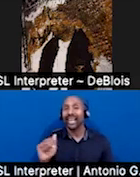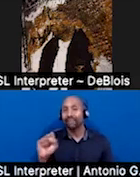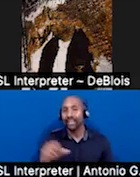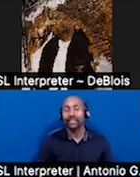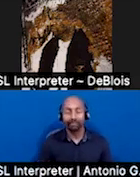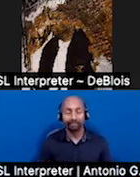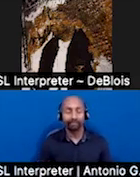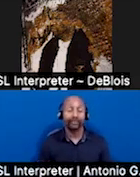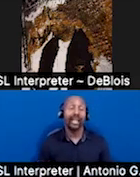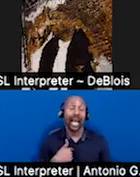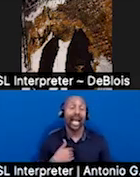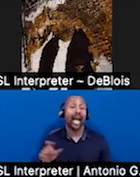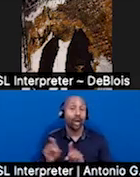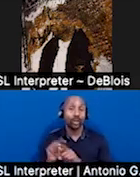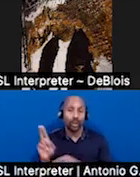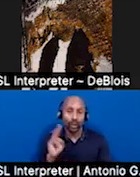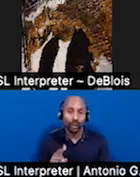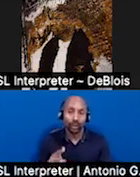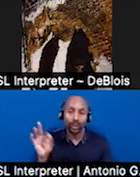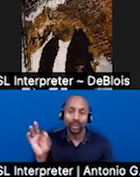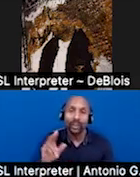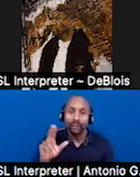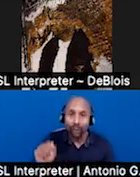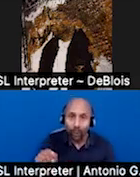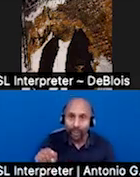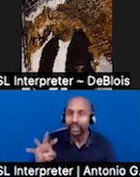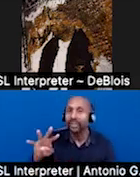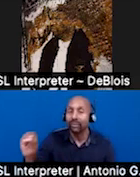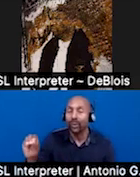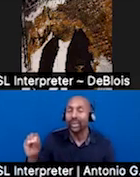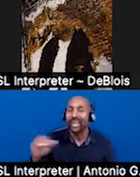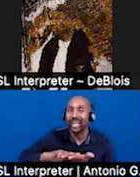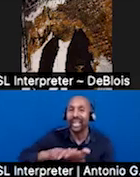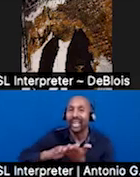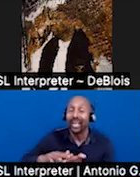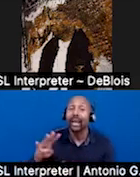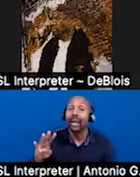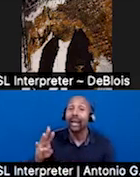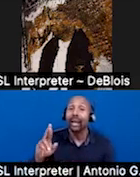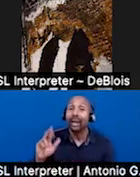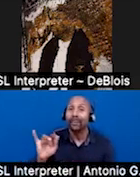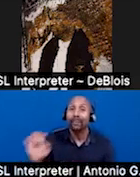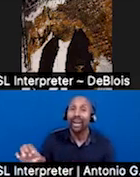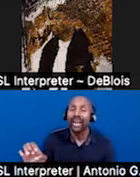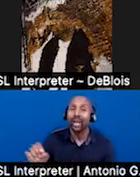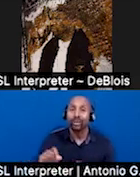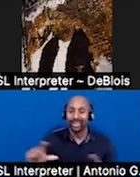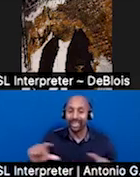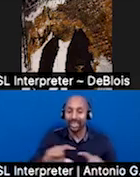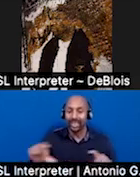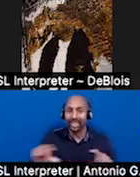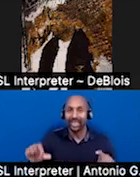I also use Focus Sporty Braille Display, which helps me not need to have audio blurting